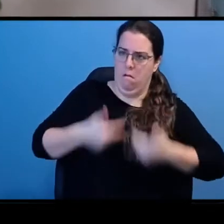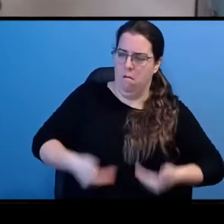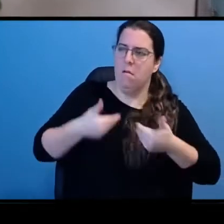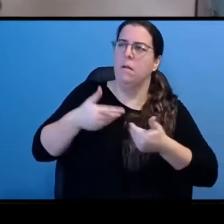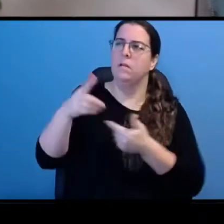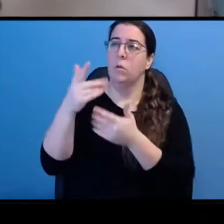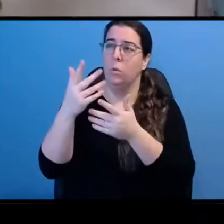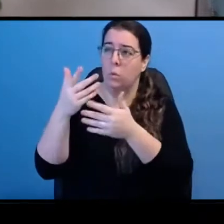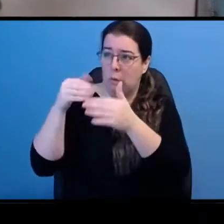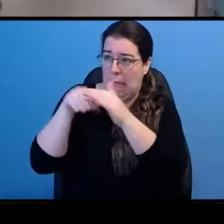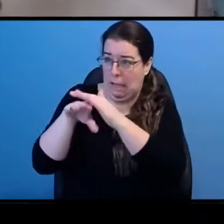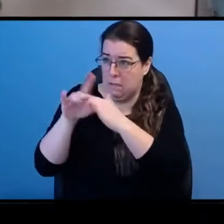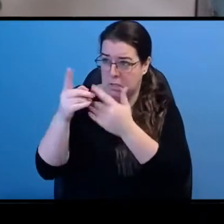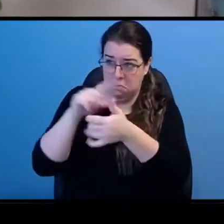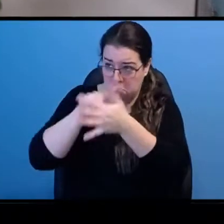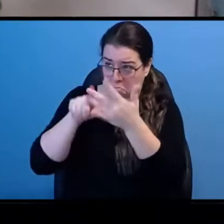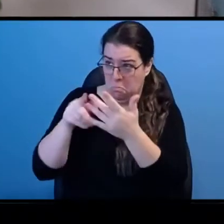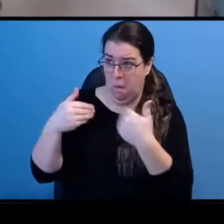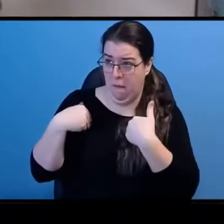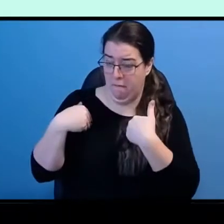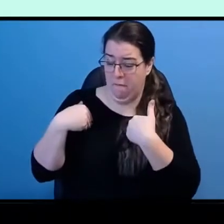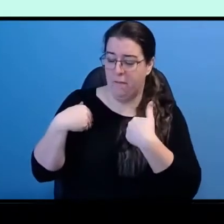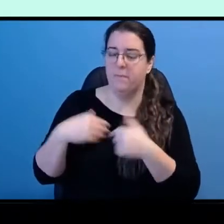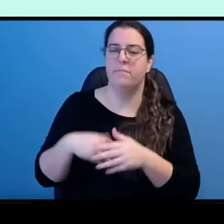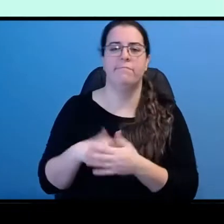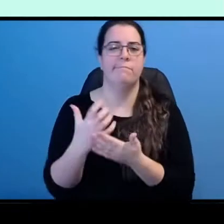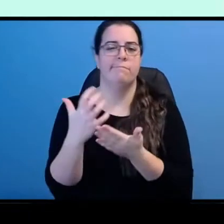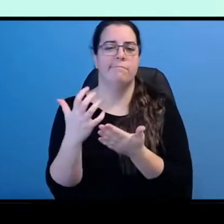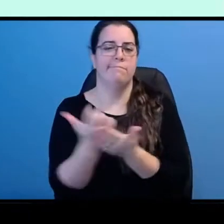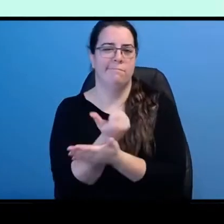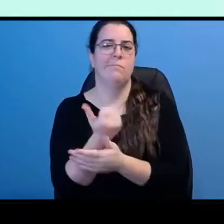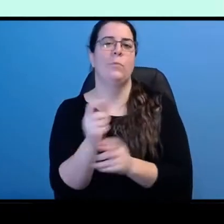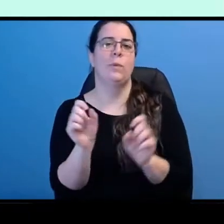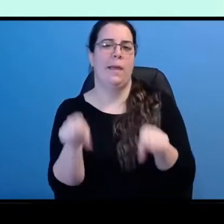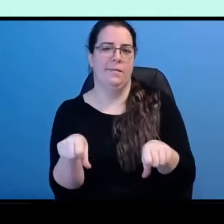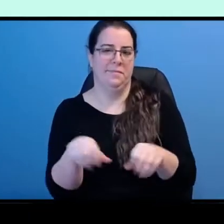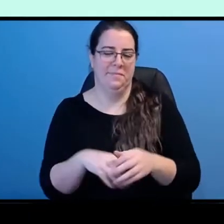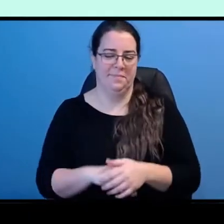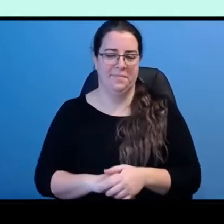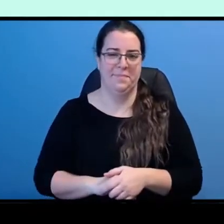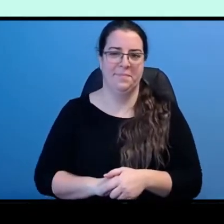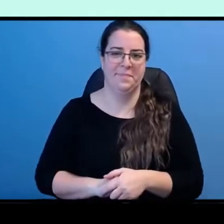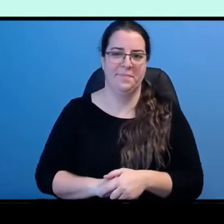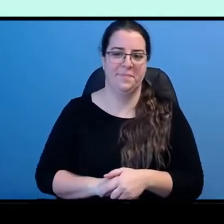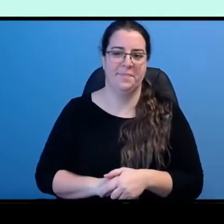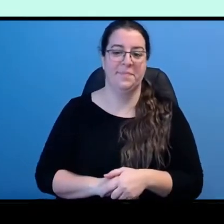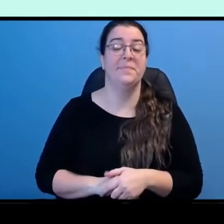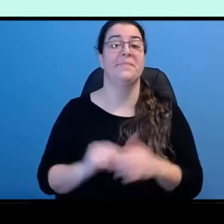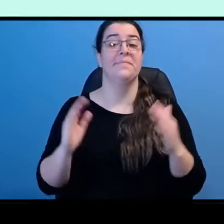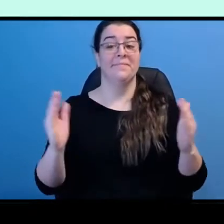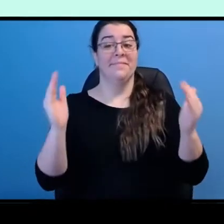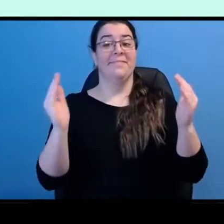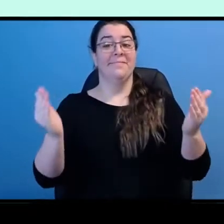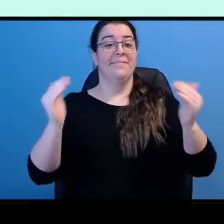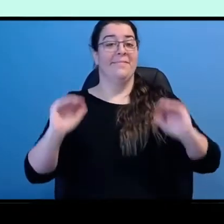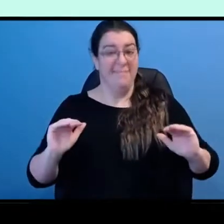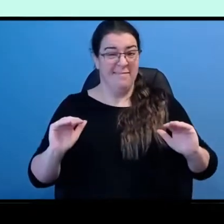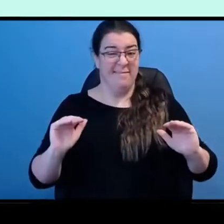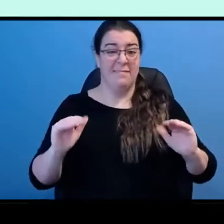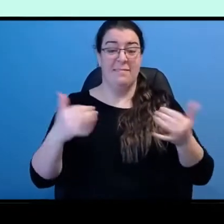favorite part of grant writing, budgets. So I just want to say